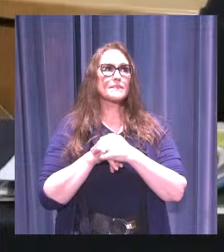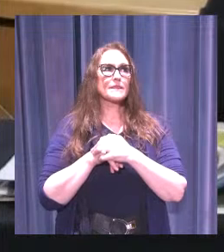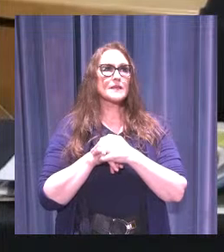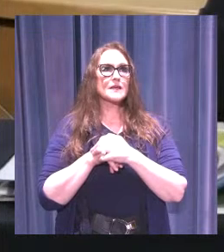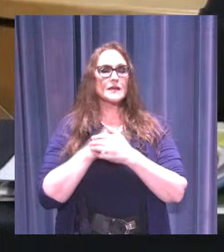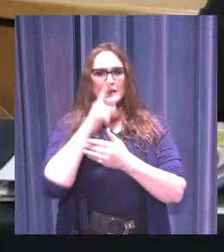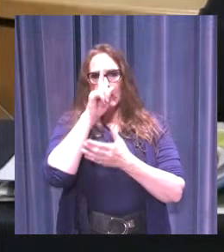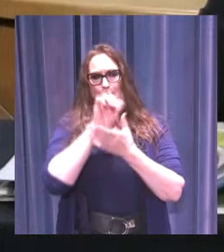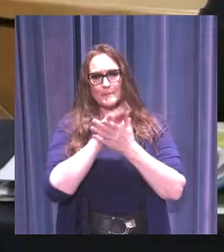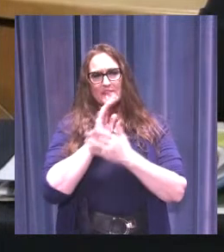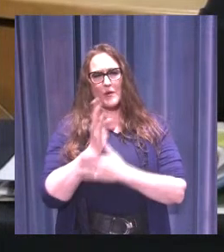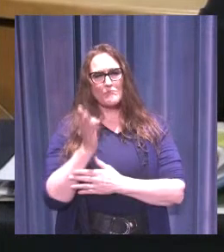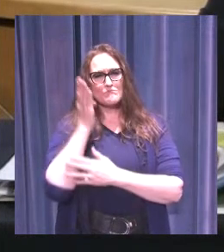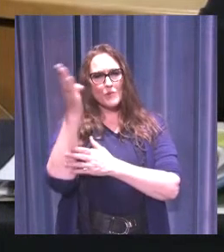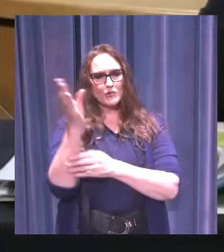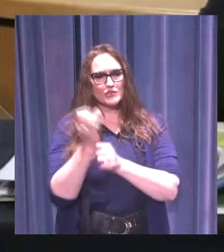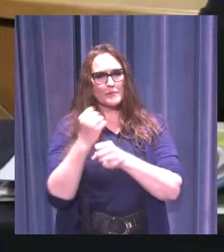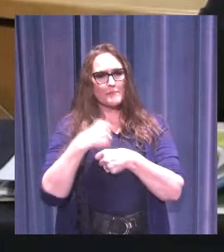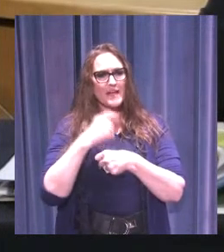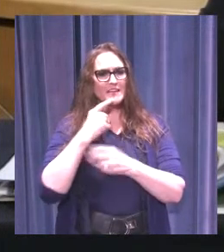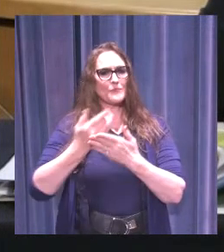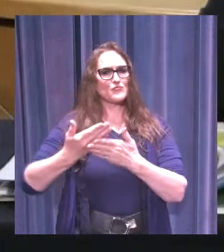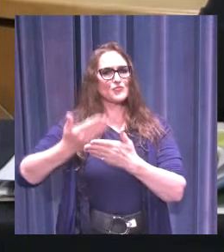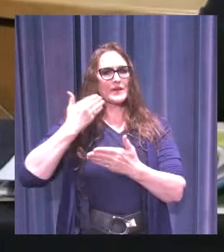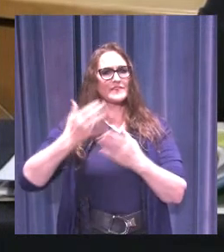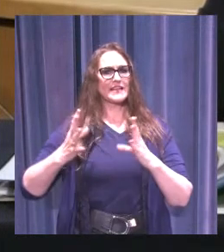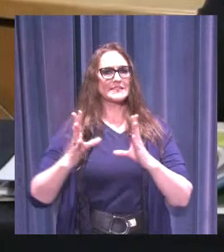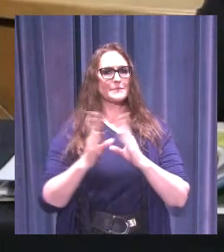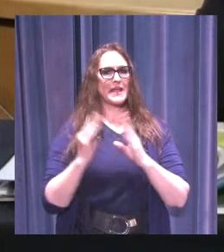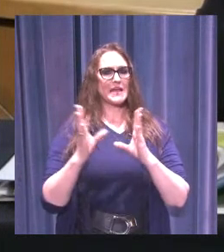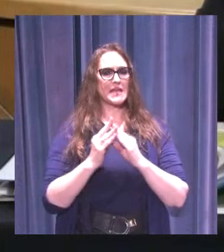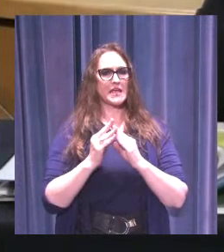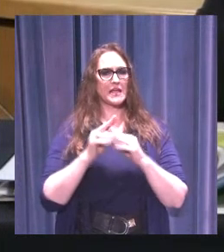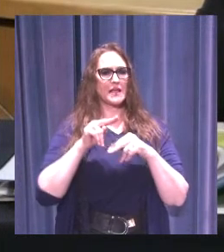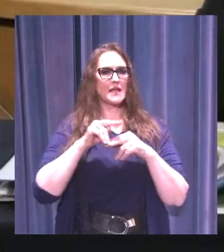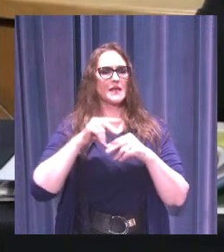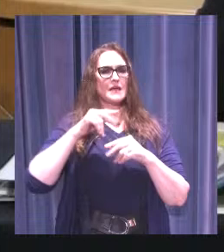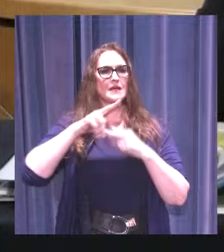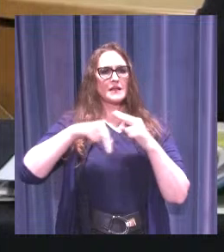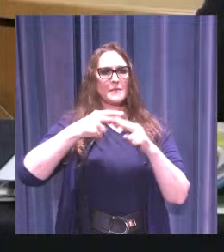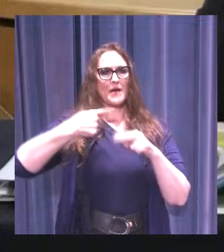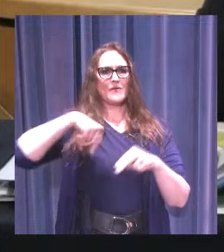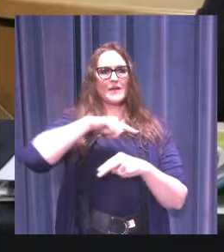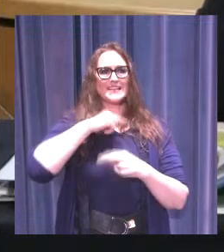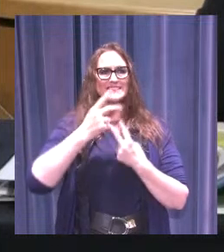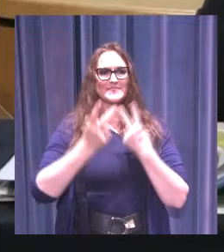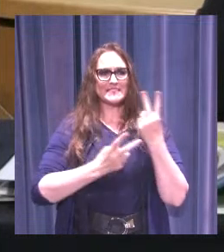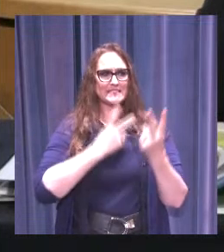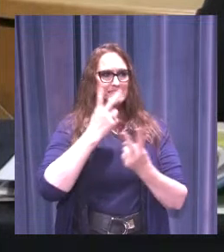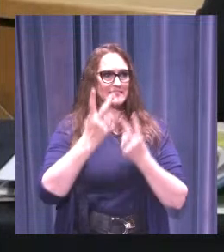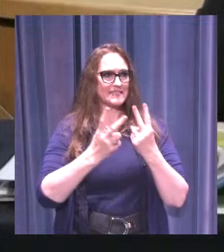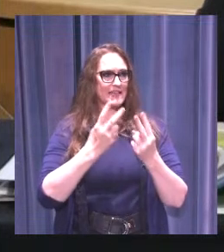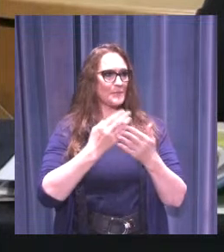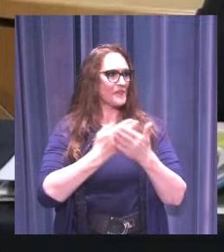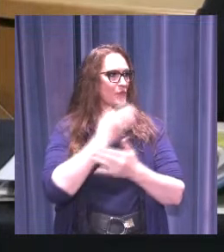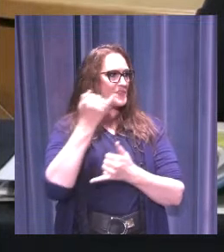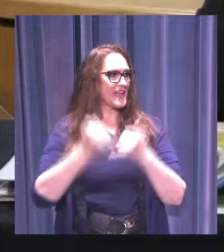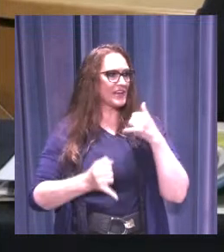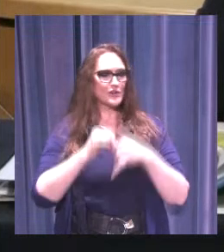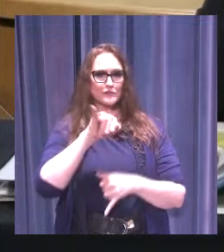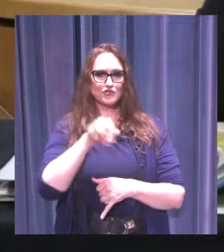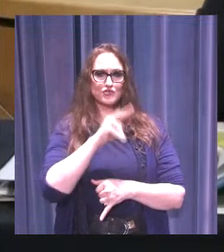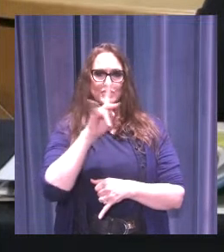I believe a motion was made in the previous meeting around us visiting before the end of